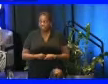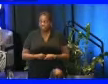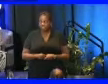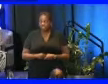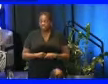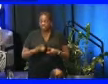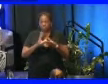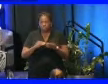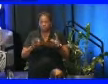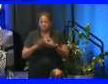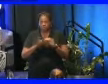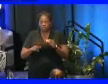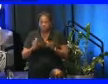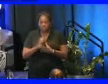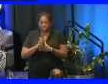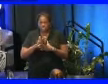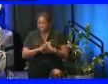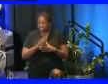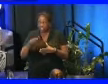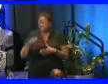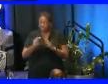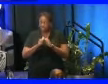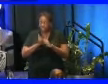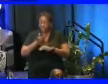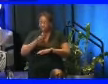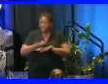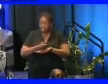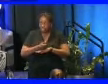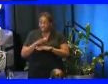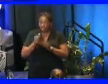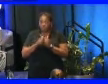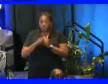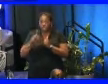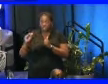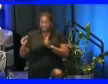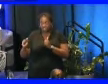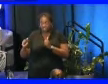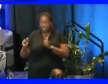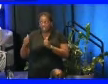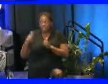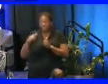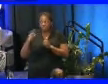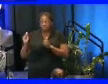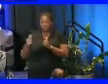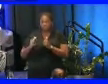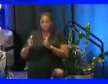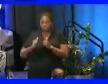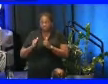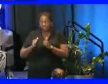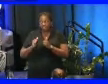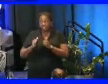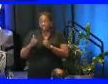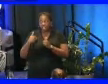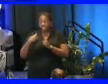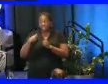gave, because in his apartment, the way it's set up with his disability, I'm disabled too, and found myself